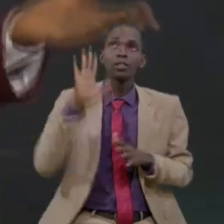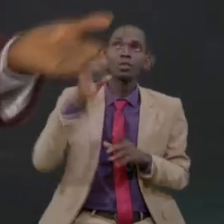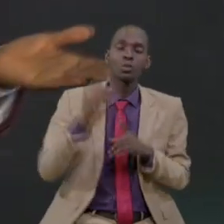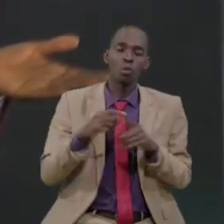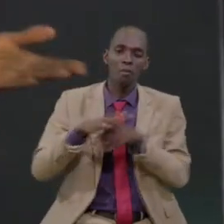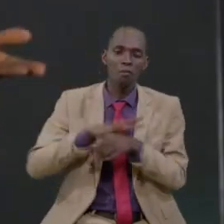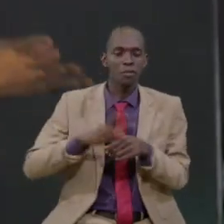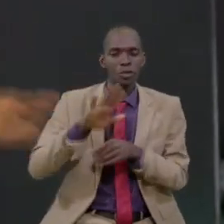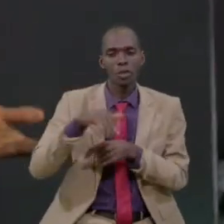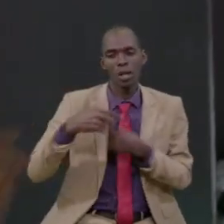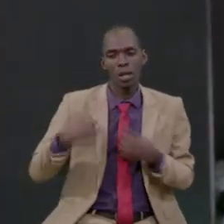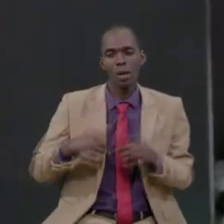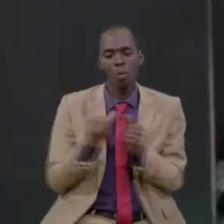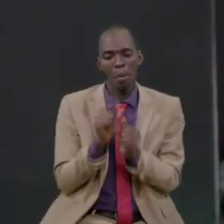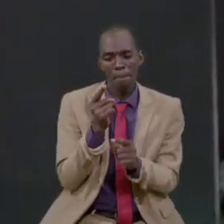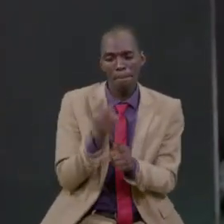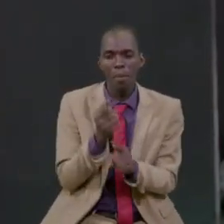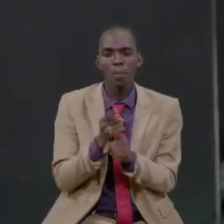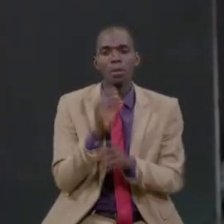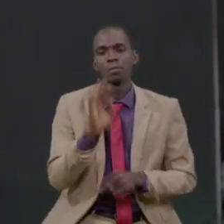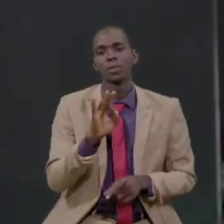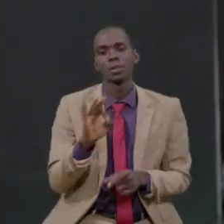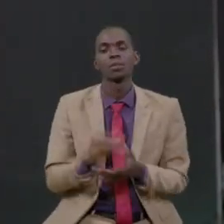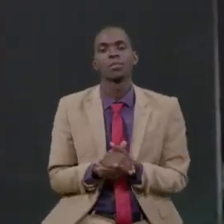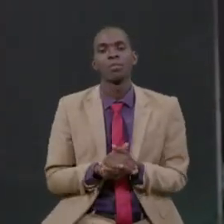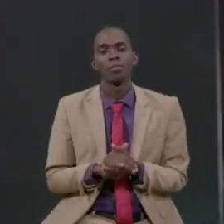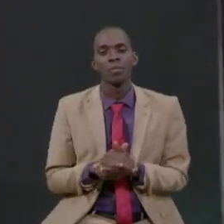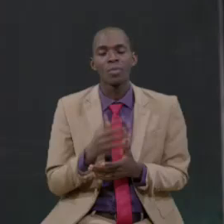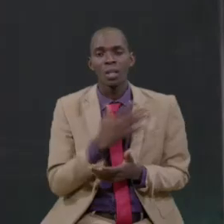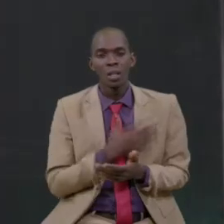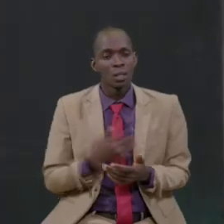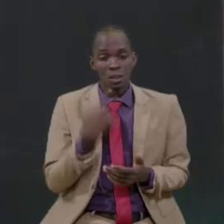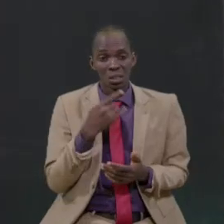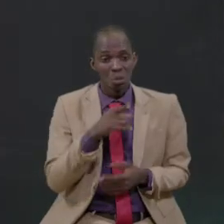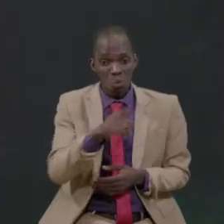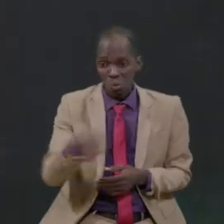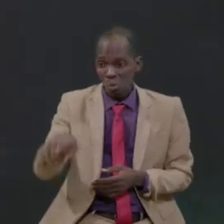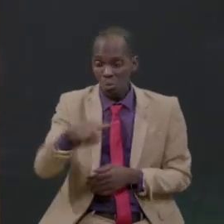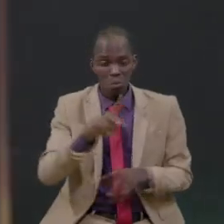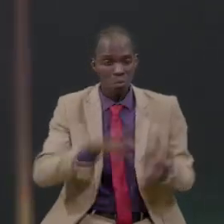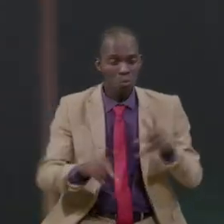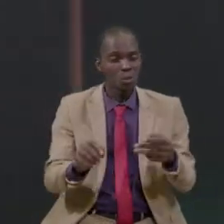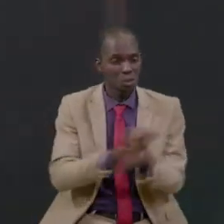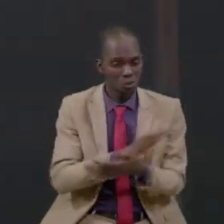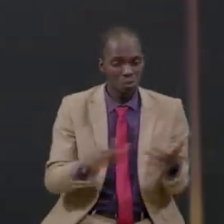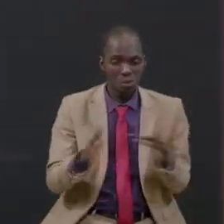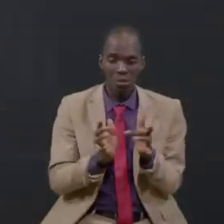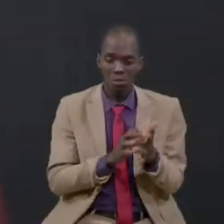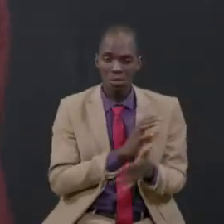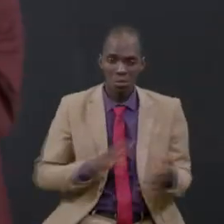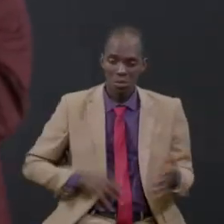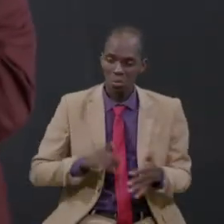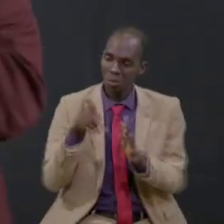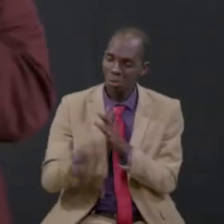you killed, you destroyed Jesus Christ. He's the Son of God, and he's our Savior. And then